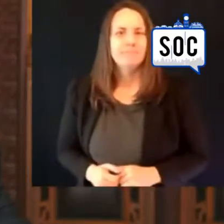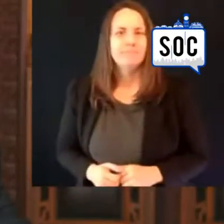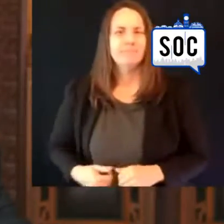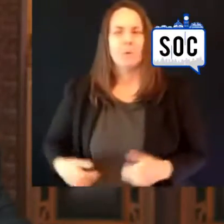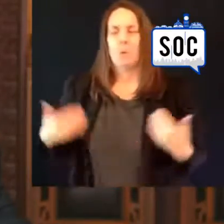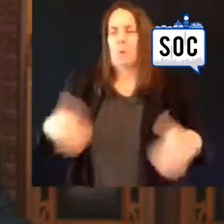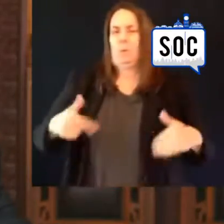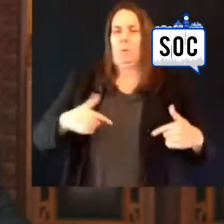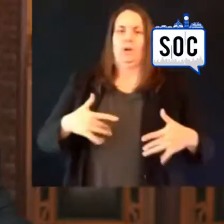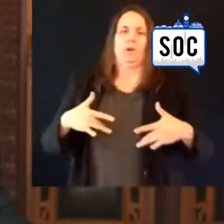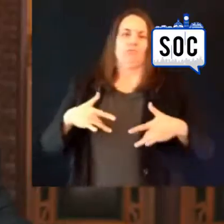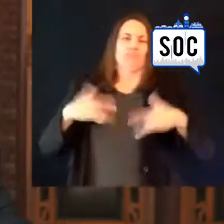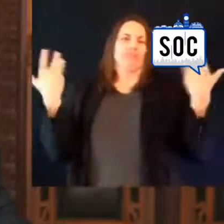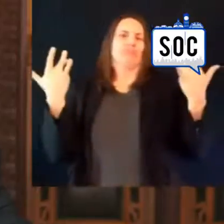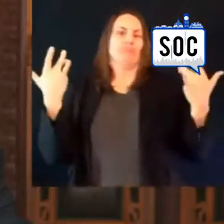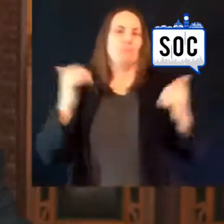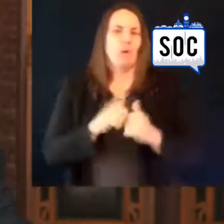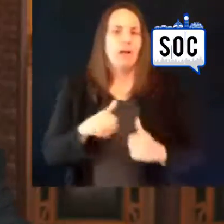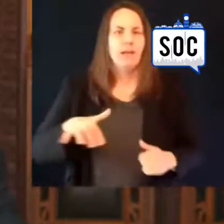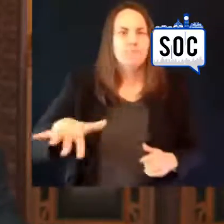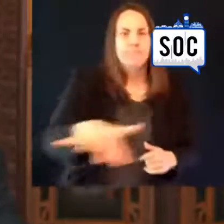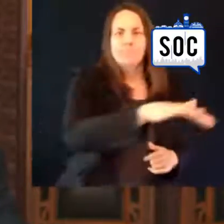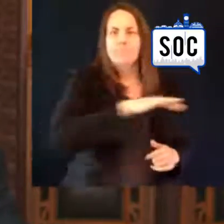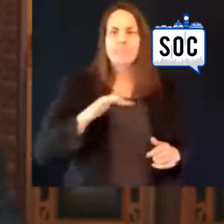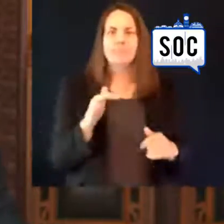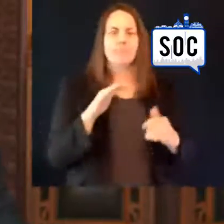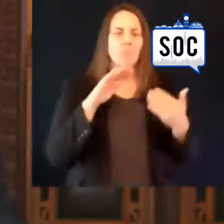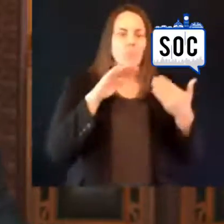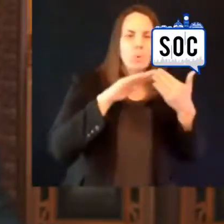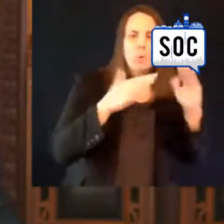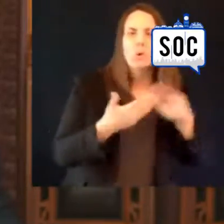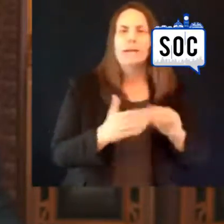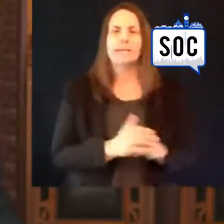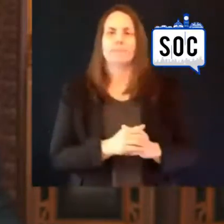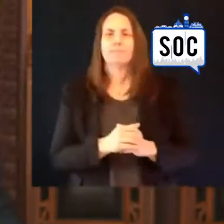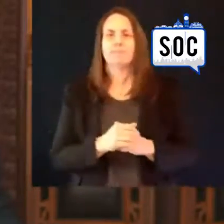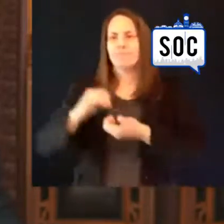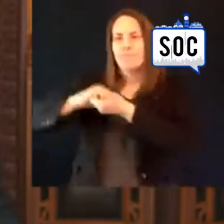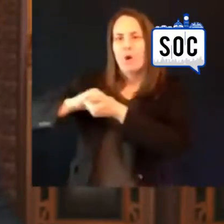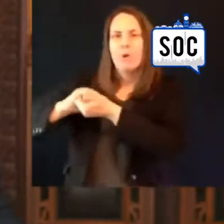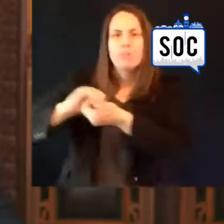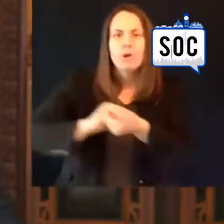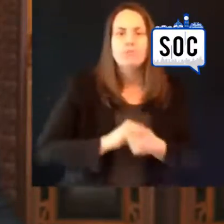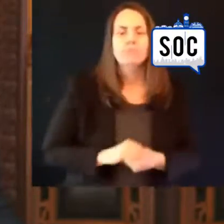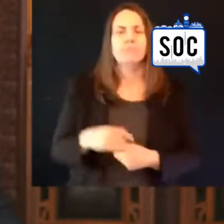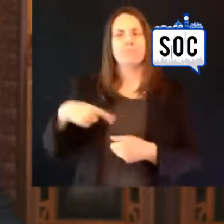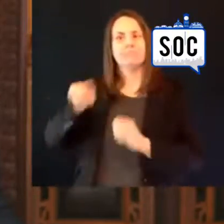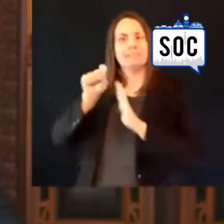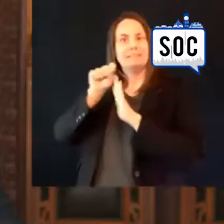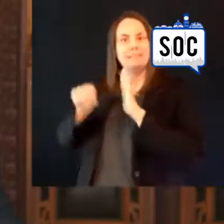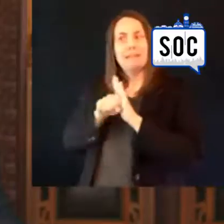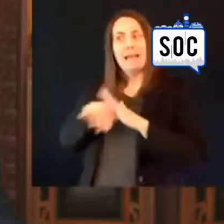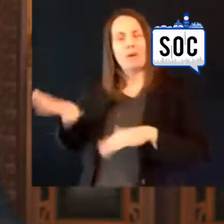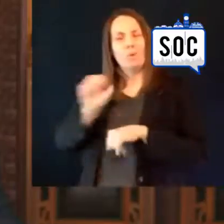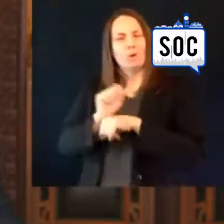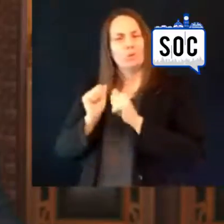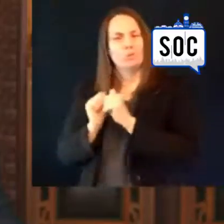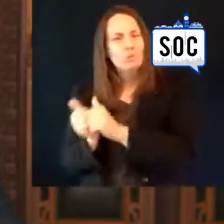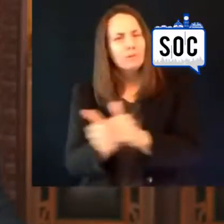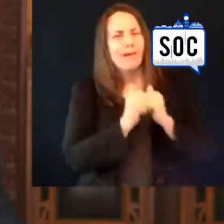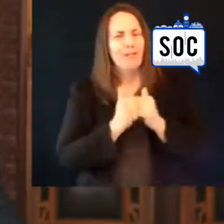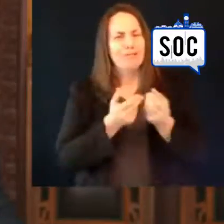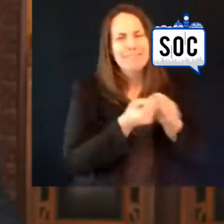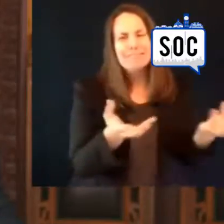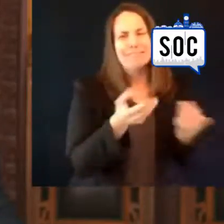who are getting this done. And while we still have a heck of a long way to go to get everybody vaccinated, every day we